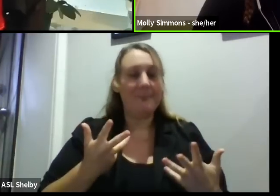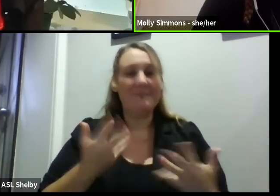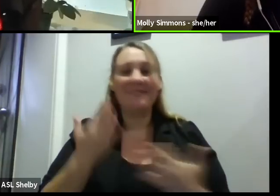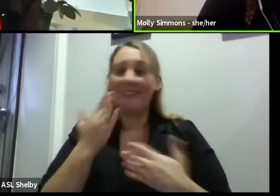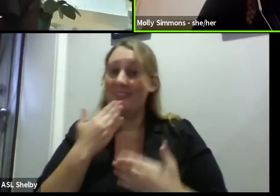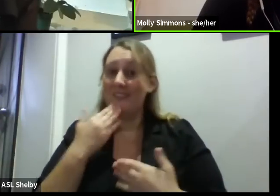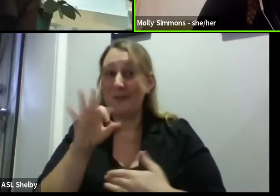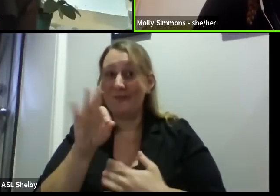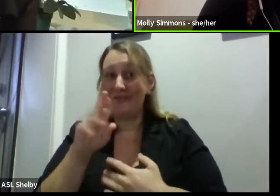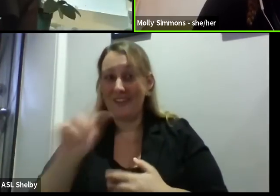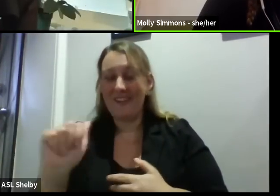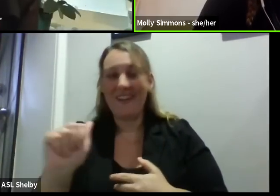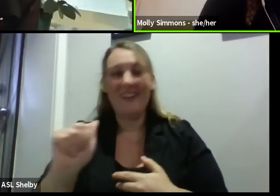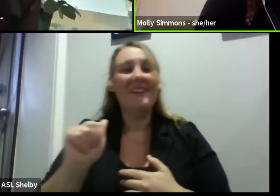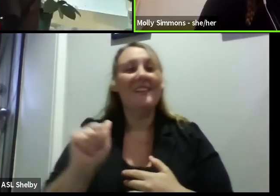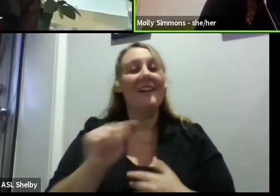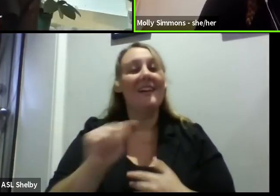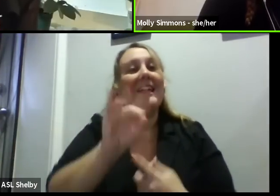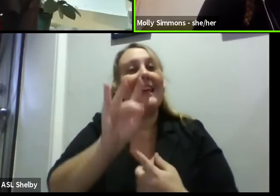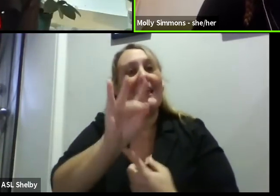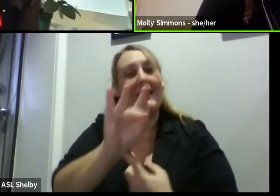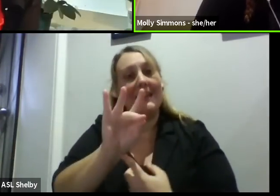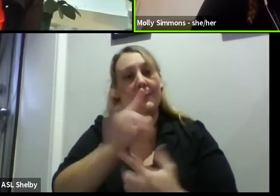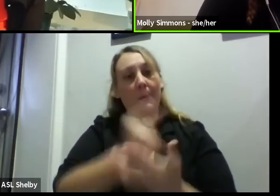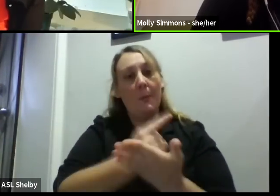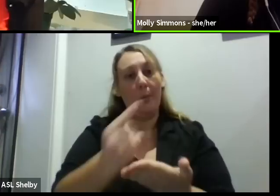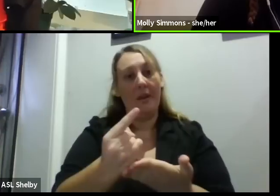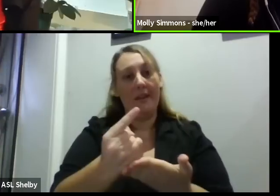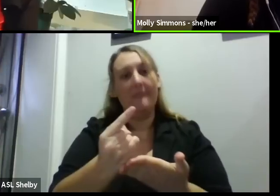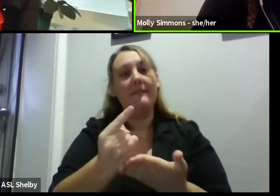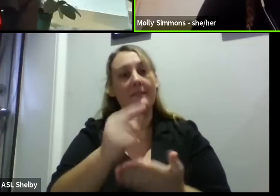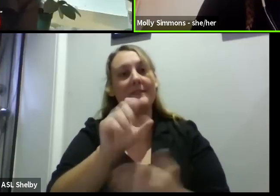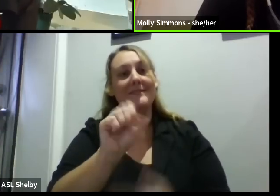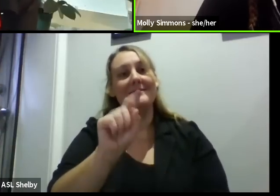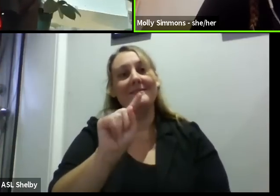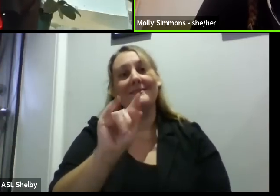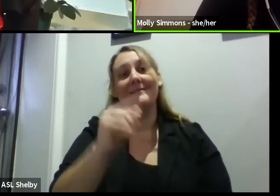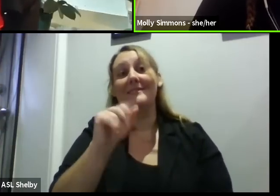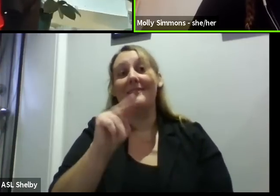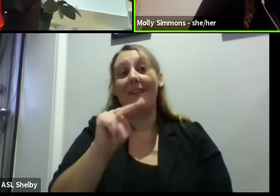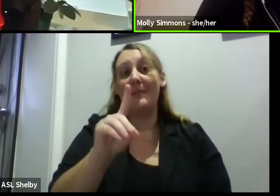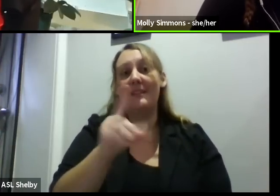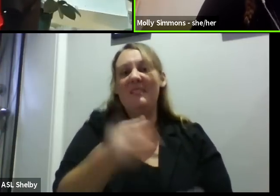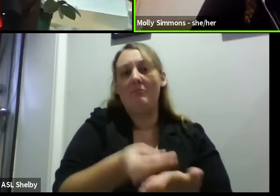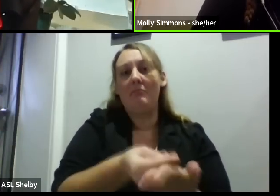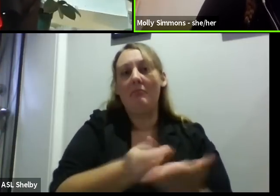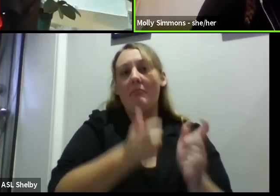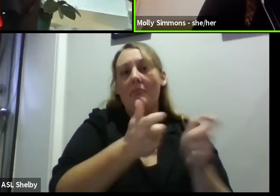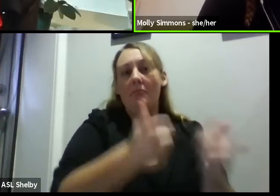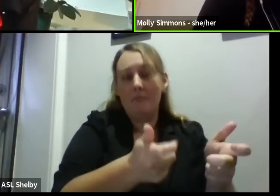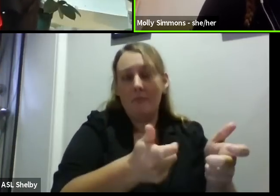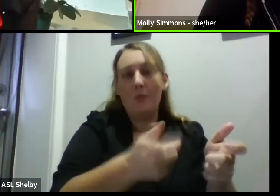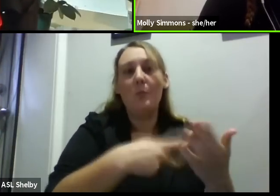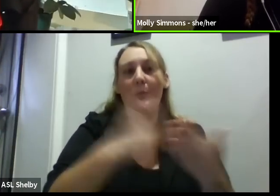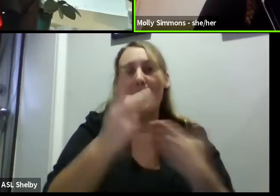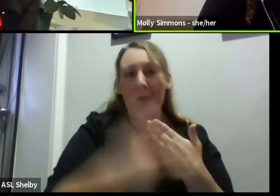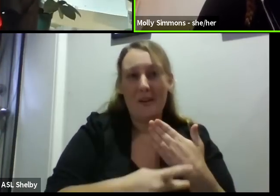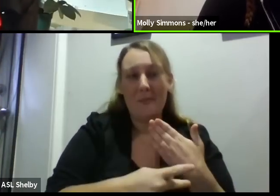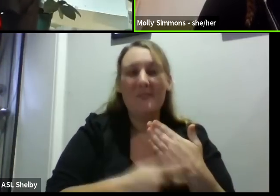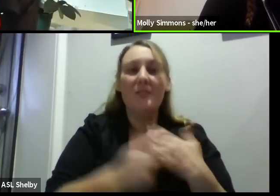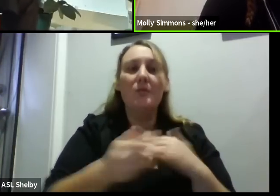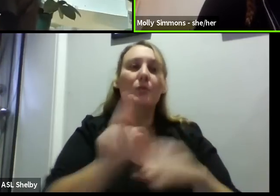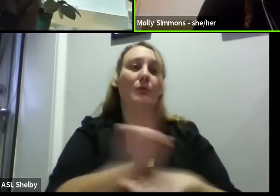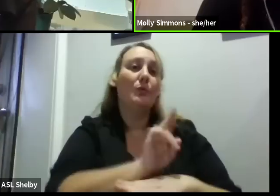an 8-week-long stipend program in partnership with organizations like Glitz and Legal Aid that provides weekly, no